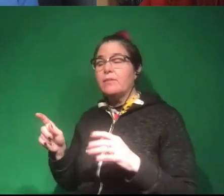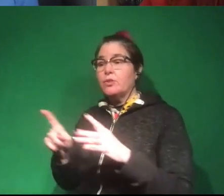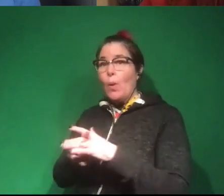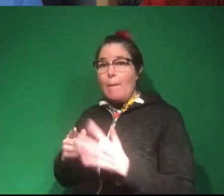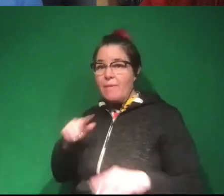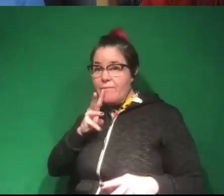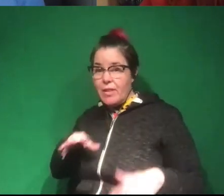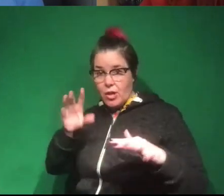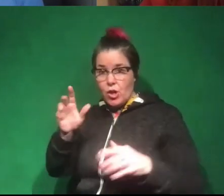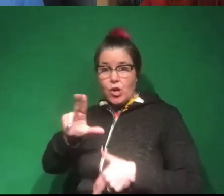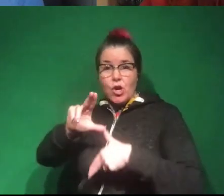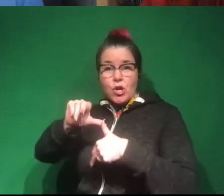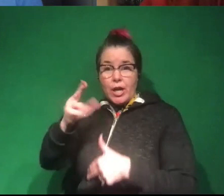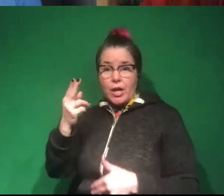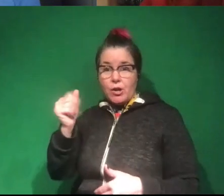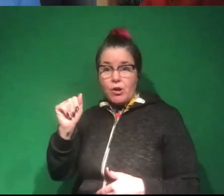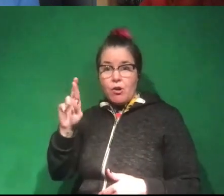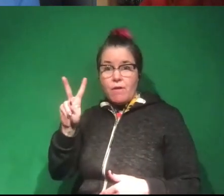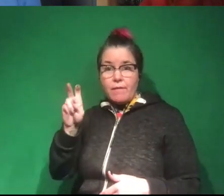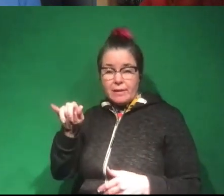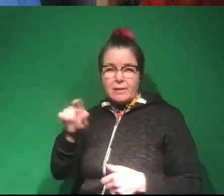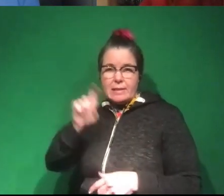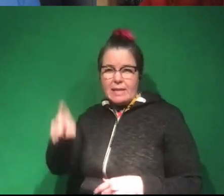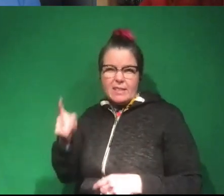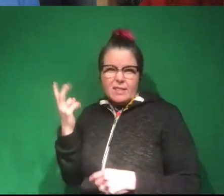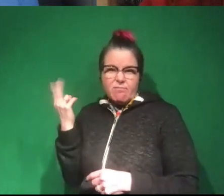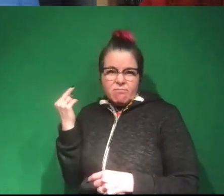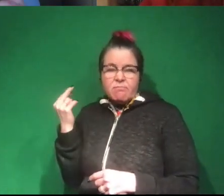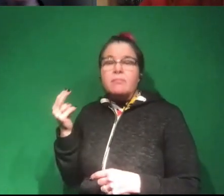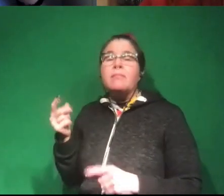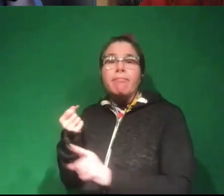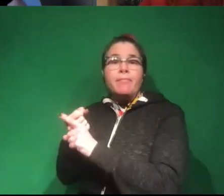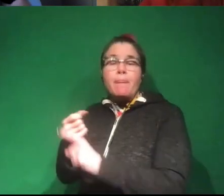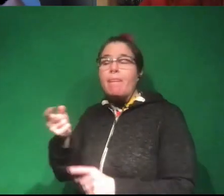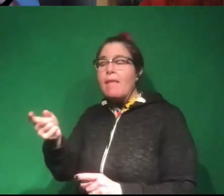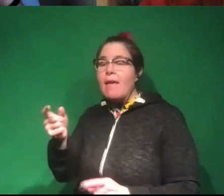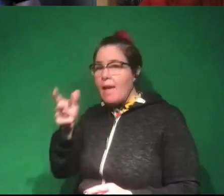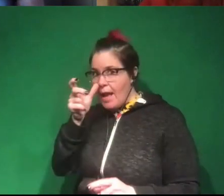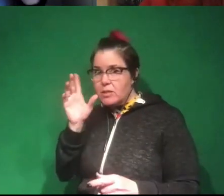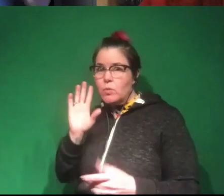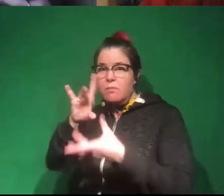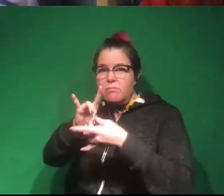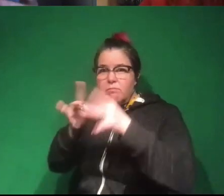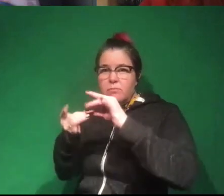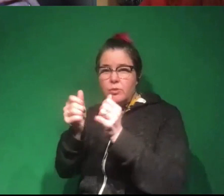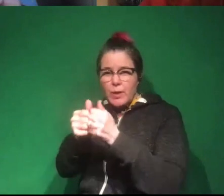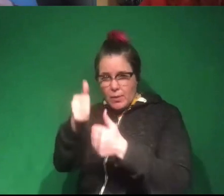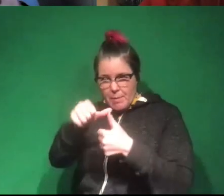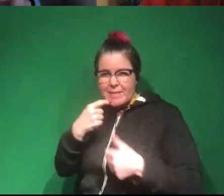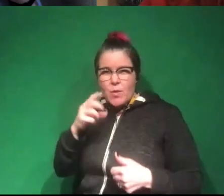Hurricane Harvey hit down in Texas a couple years ago. These ants will kind of link together. Remember how I said they were really